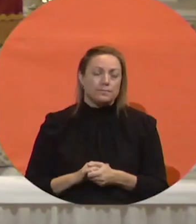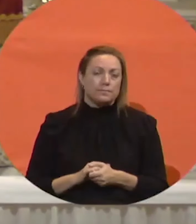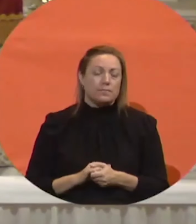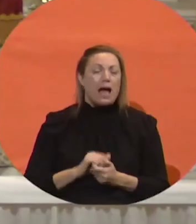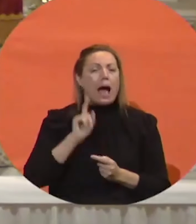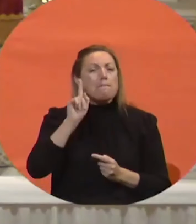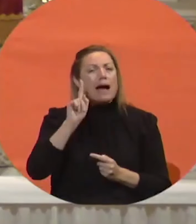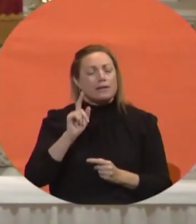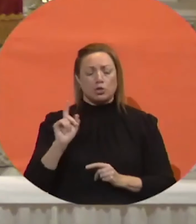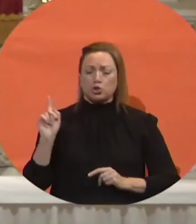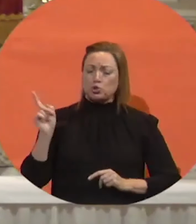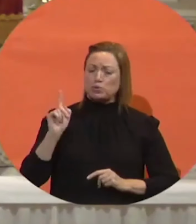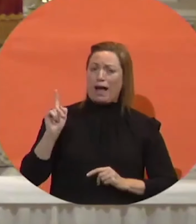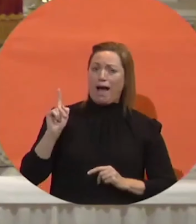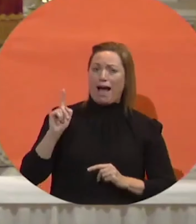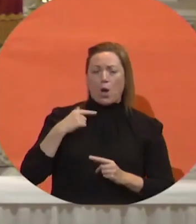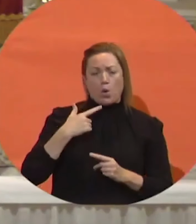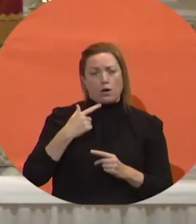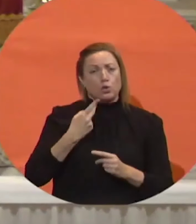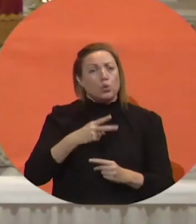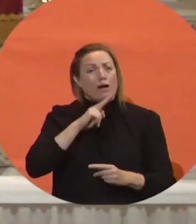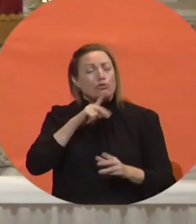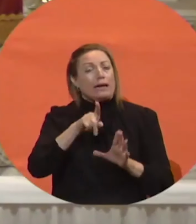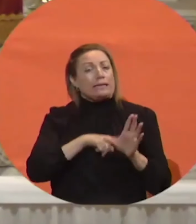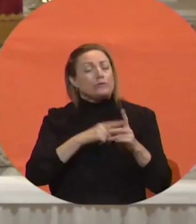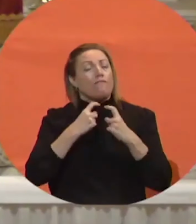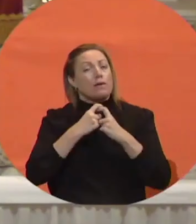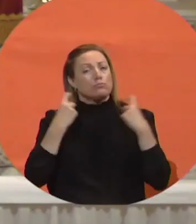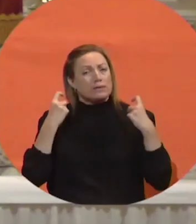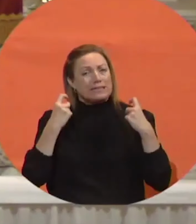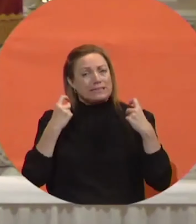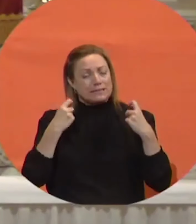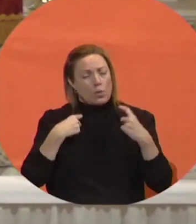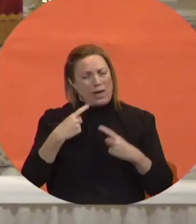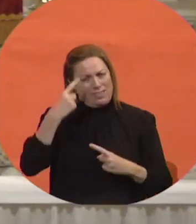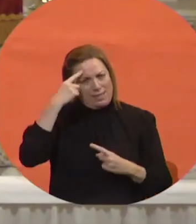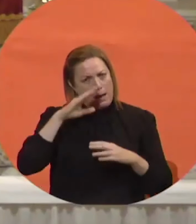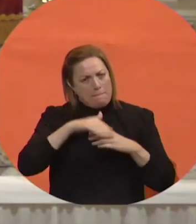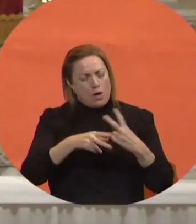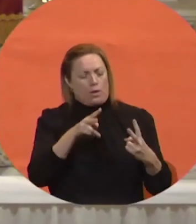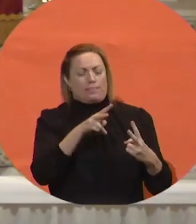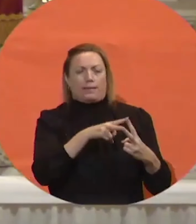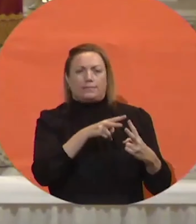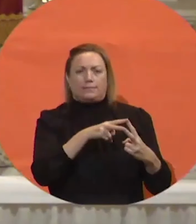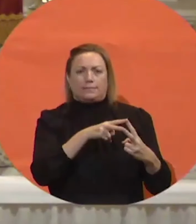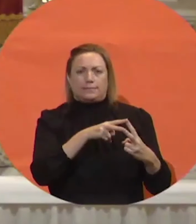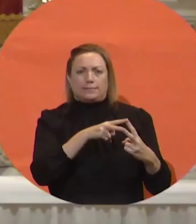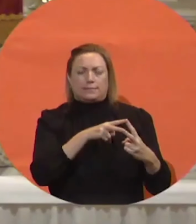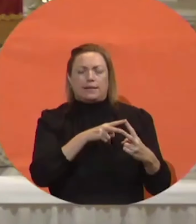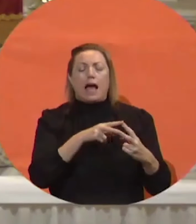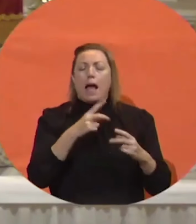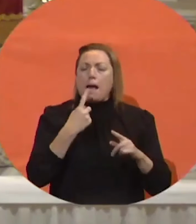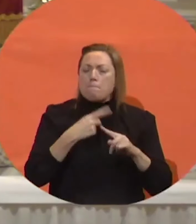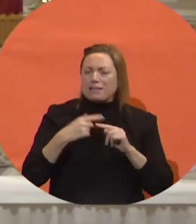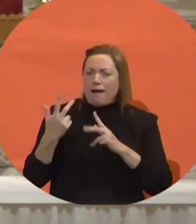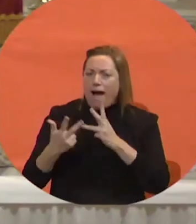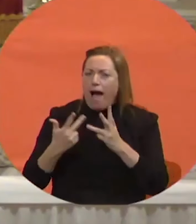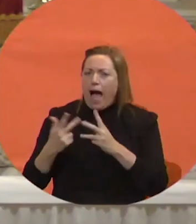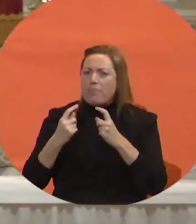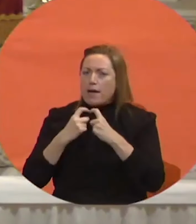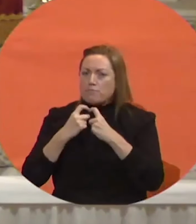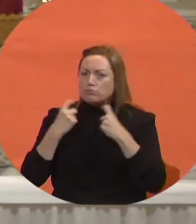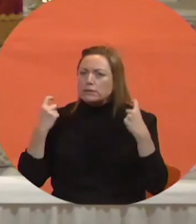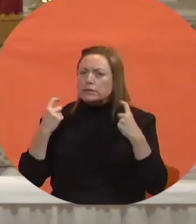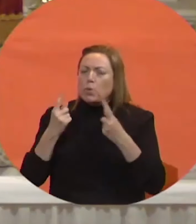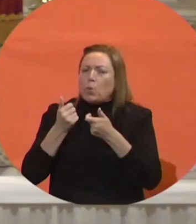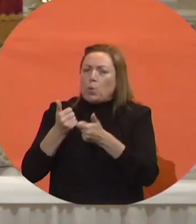most by far, like Connolly and Terry, have been selflessly devoted to their